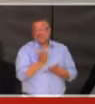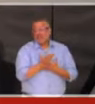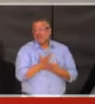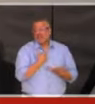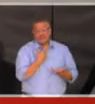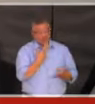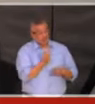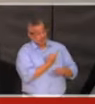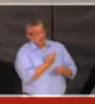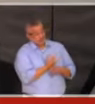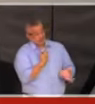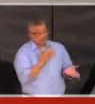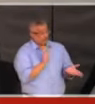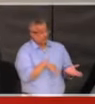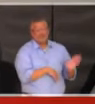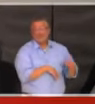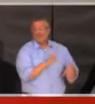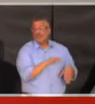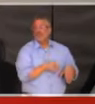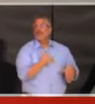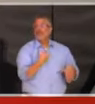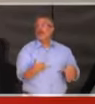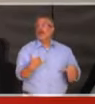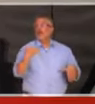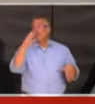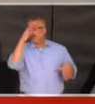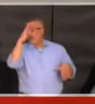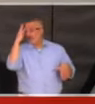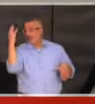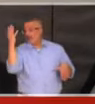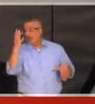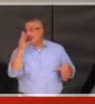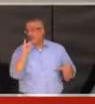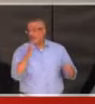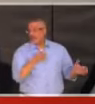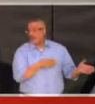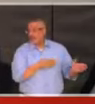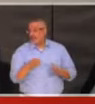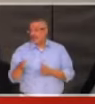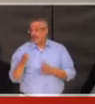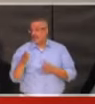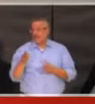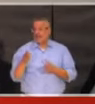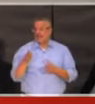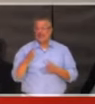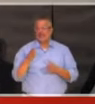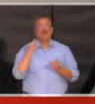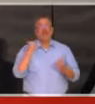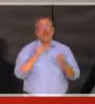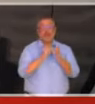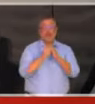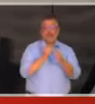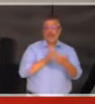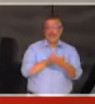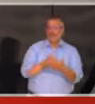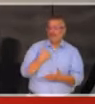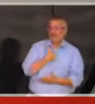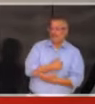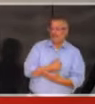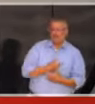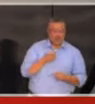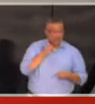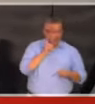our lead. The world we invented, the master plan, is now competing against us.